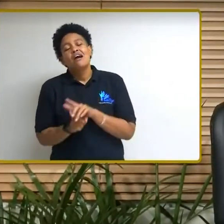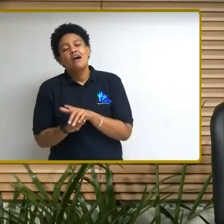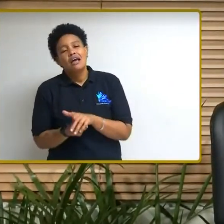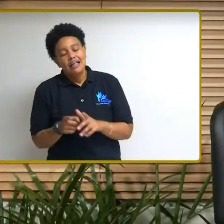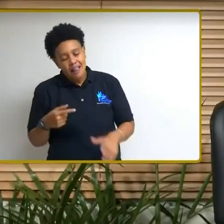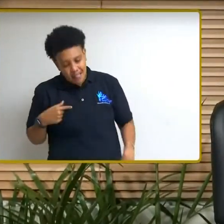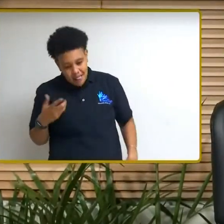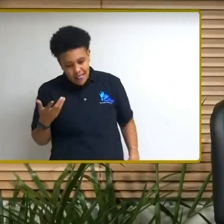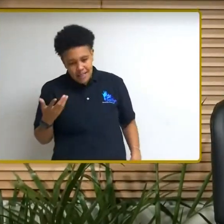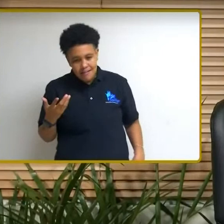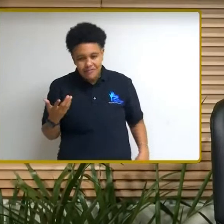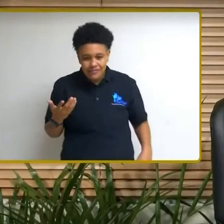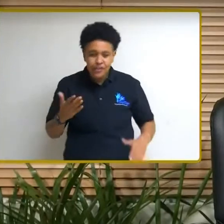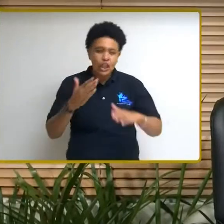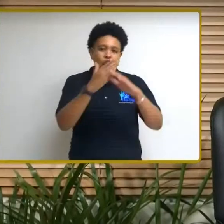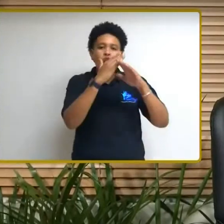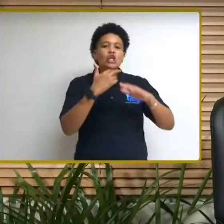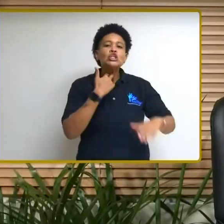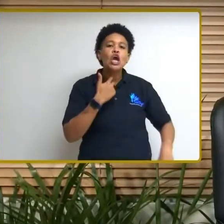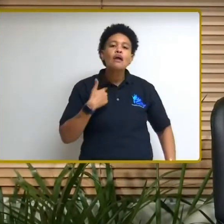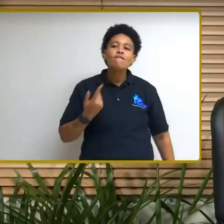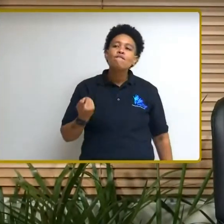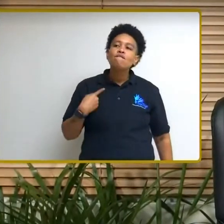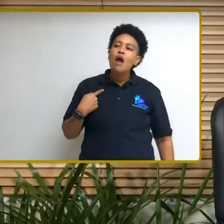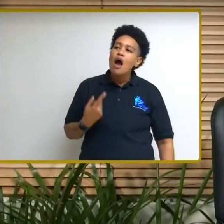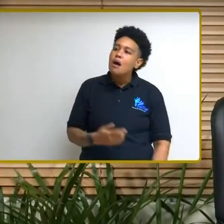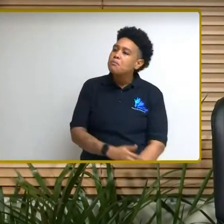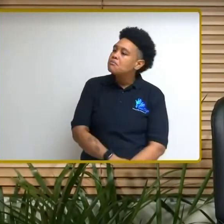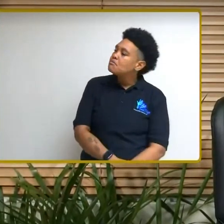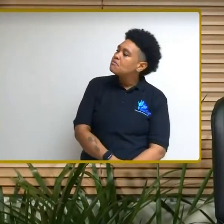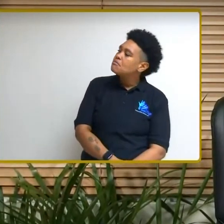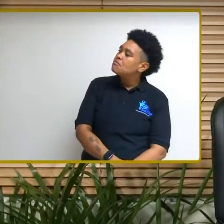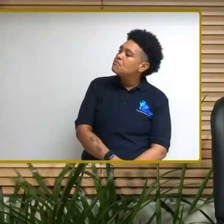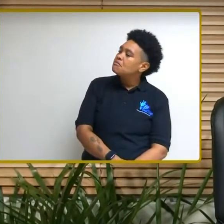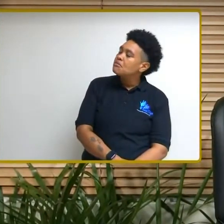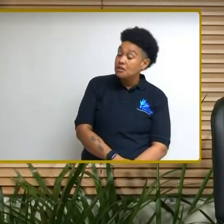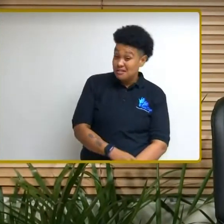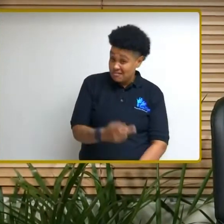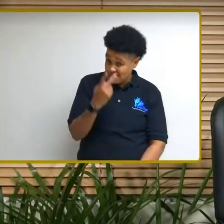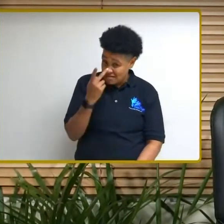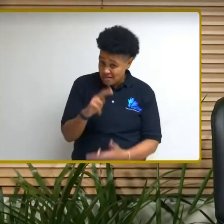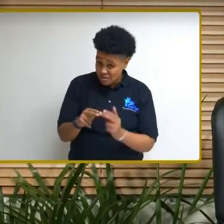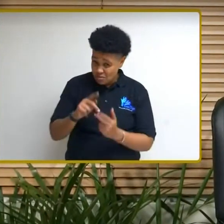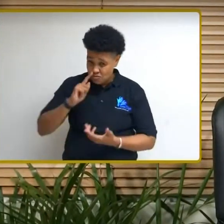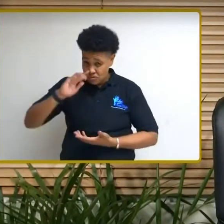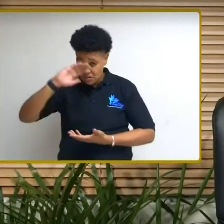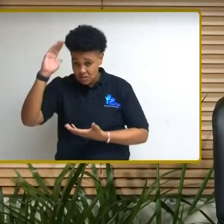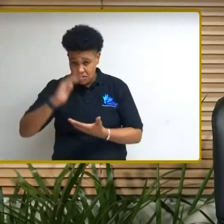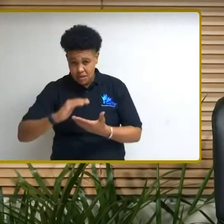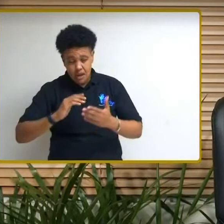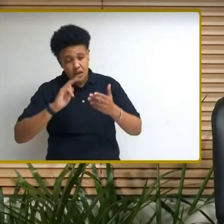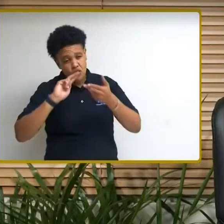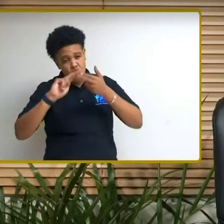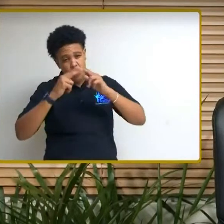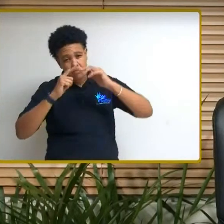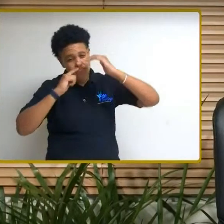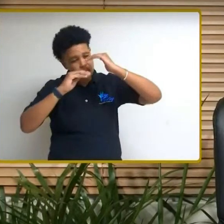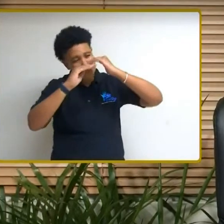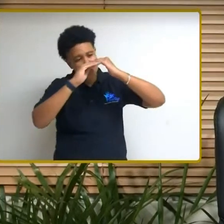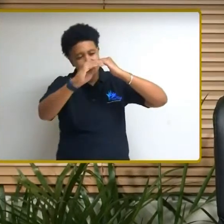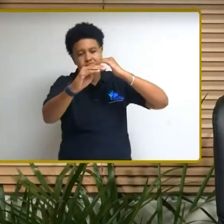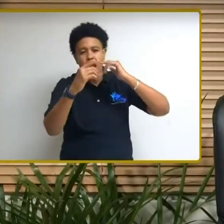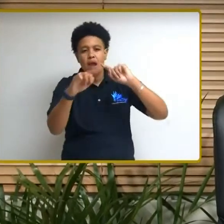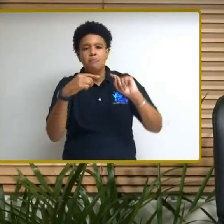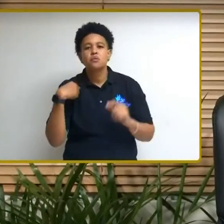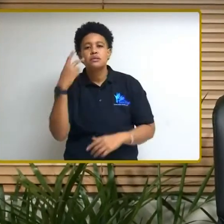cost being restrictions. We're seeing our numbers now declining or plateauing. We are